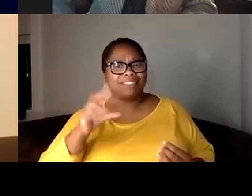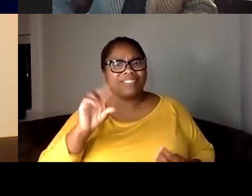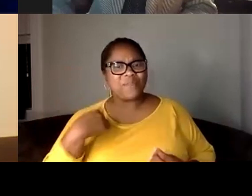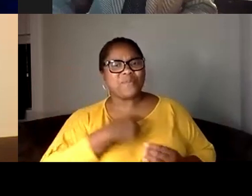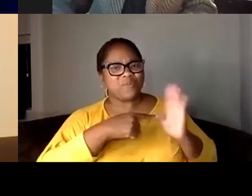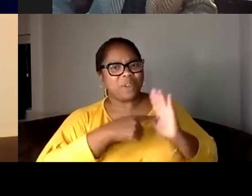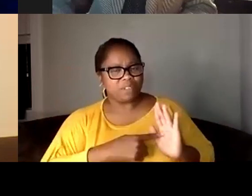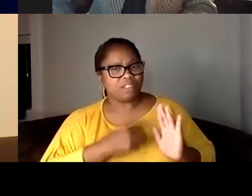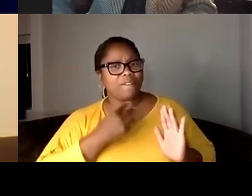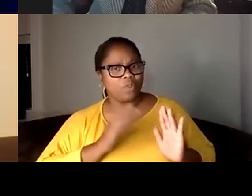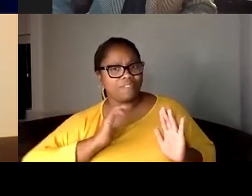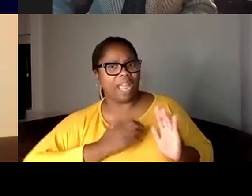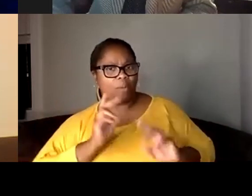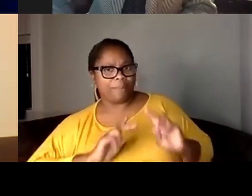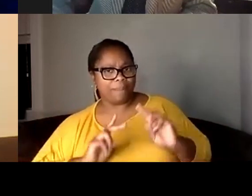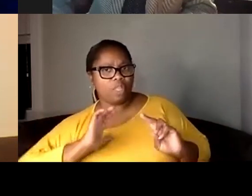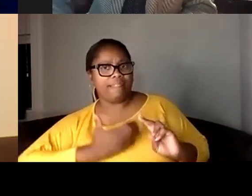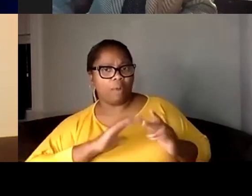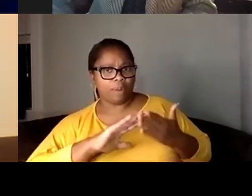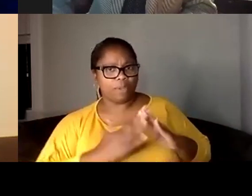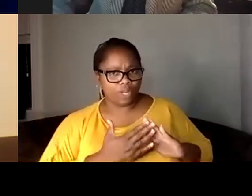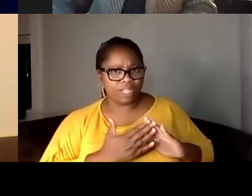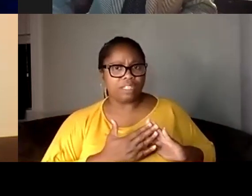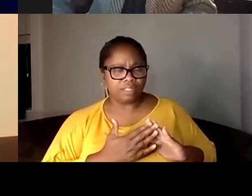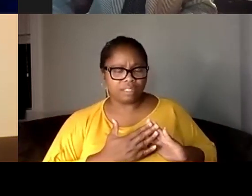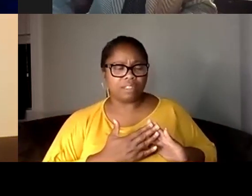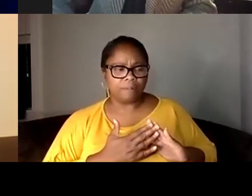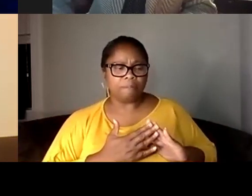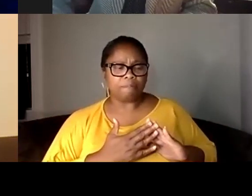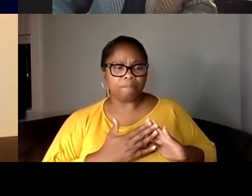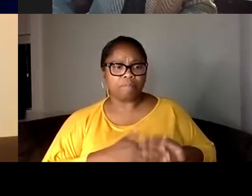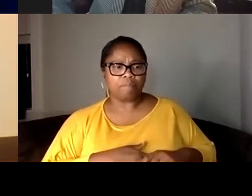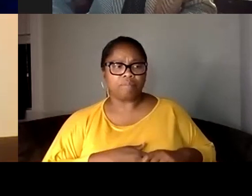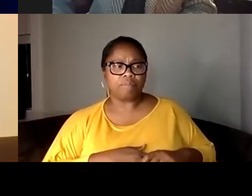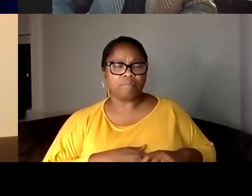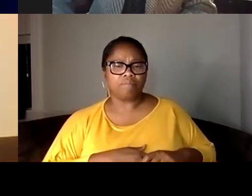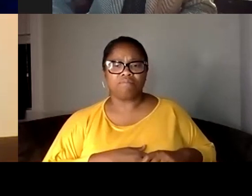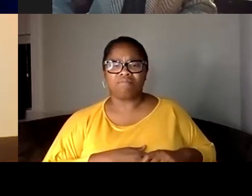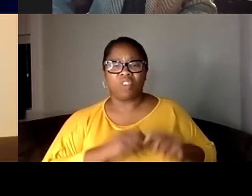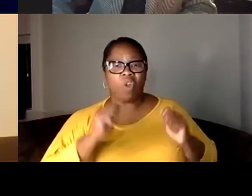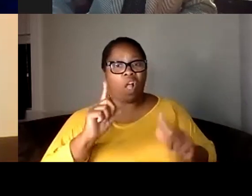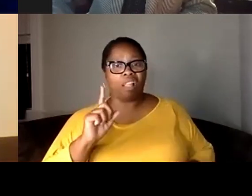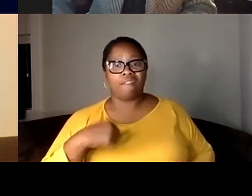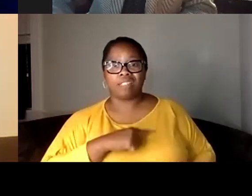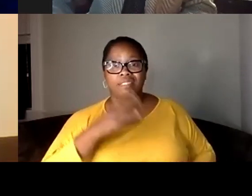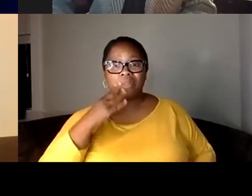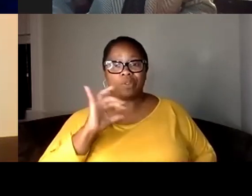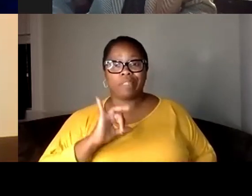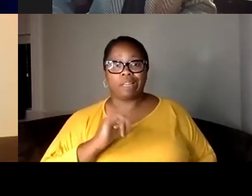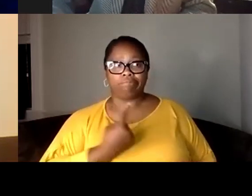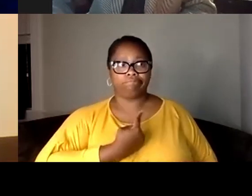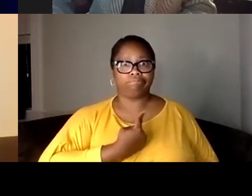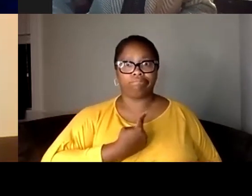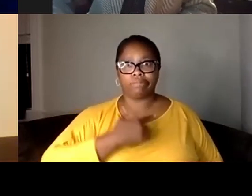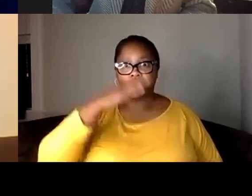our people and the voice of our communities. And so I know we've all been the one Black person in the room trying to make